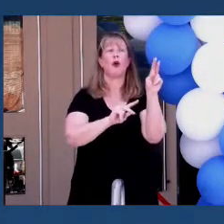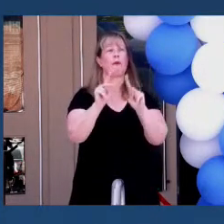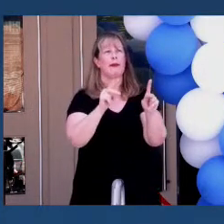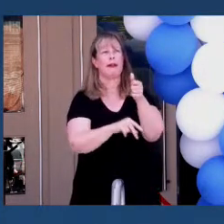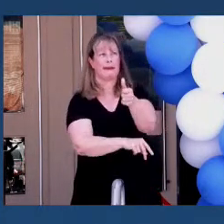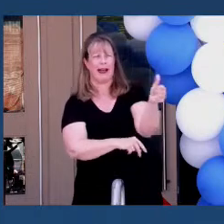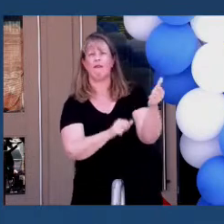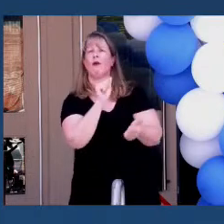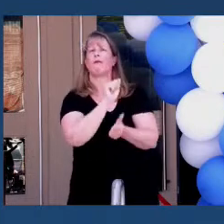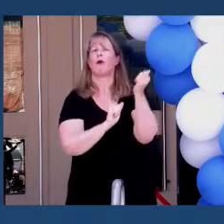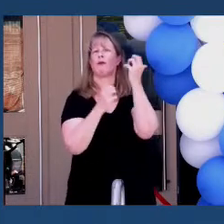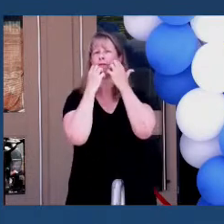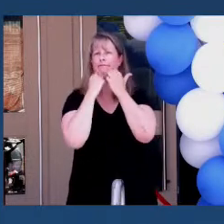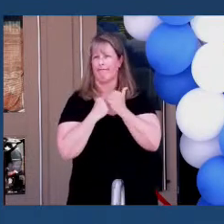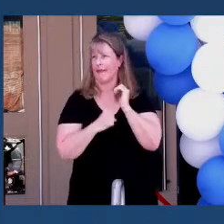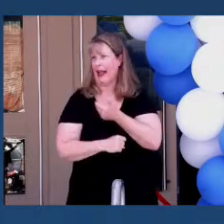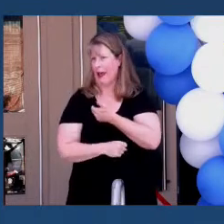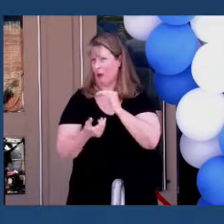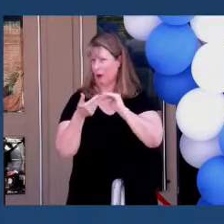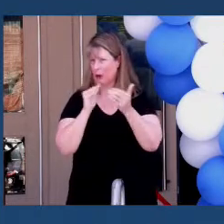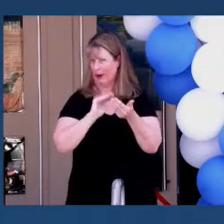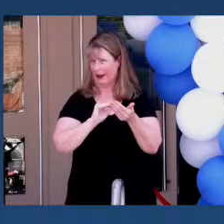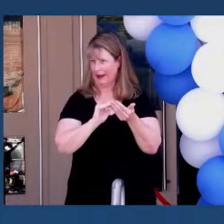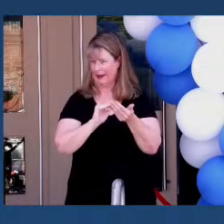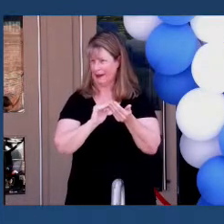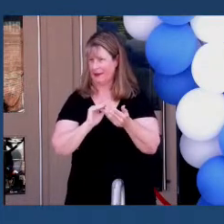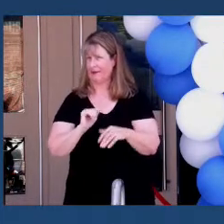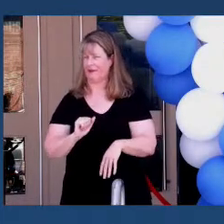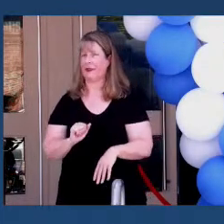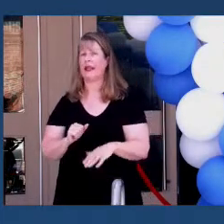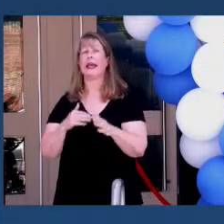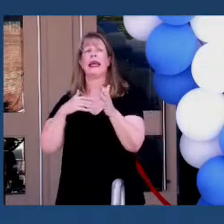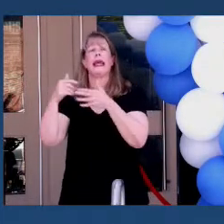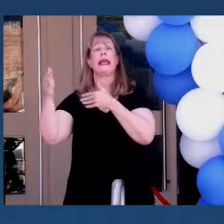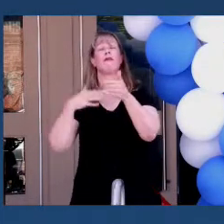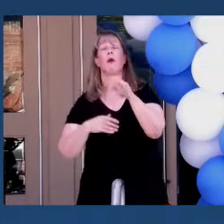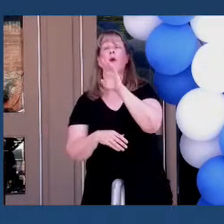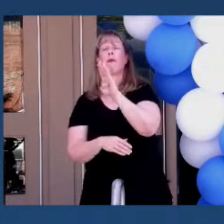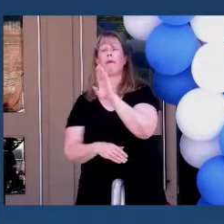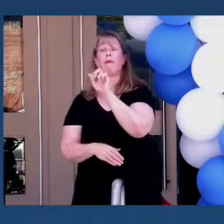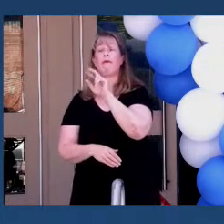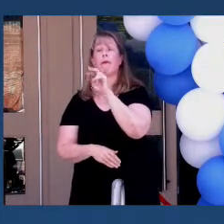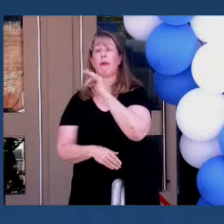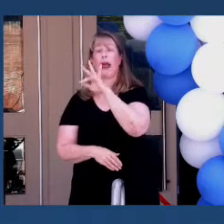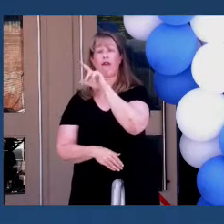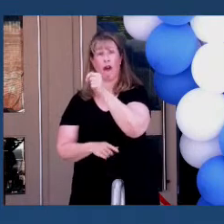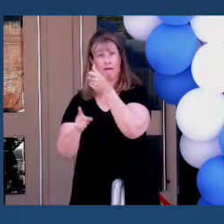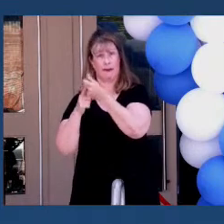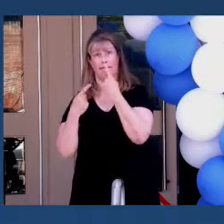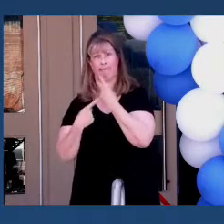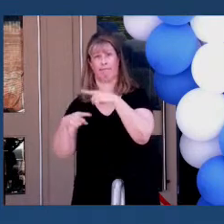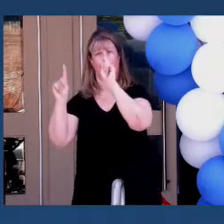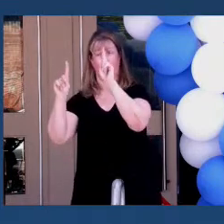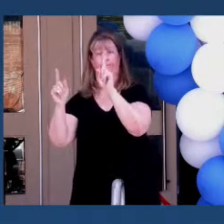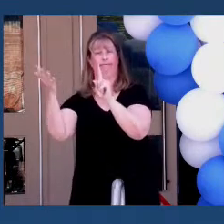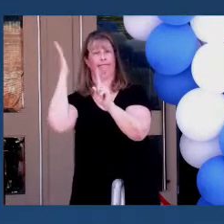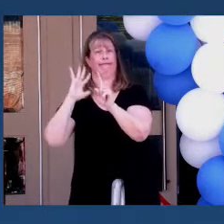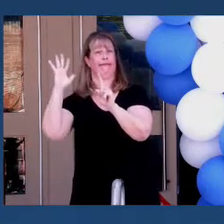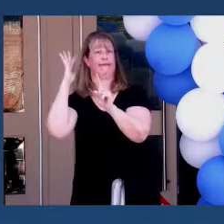to us in our community. And while William P. Bancroft accomplished wonderful things in the